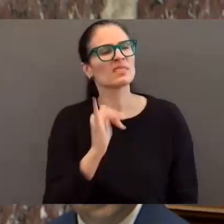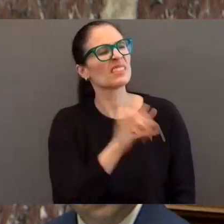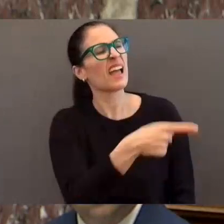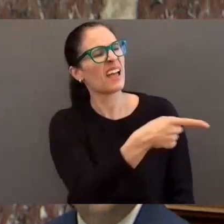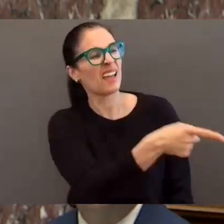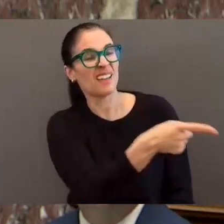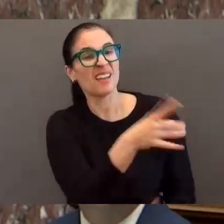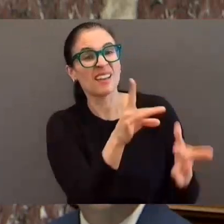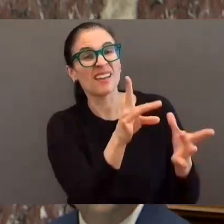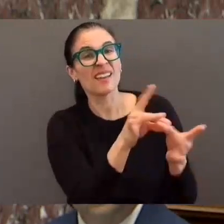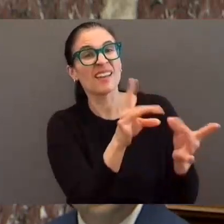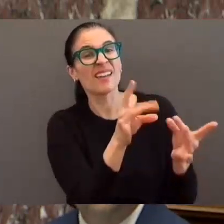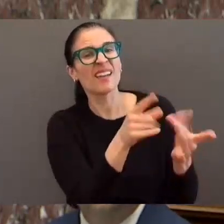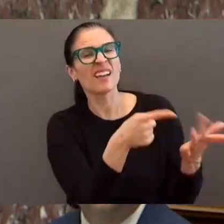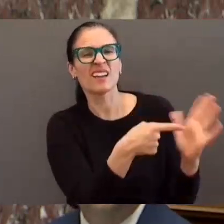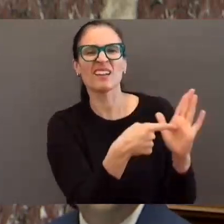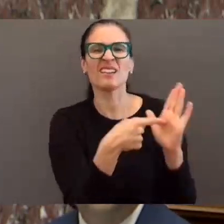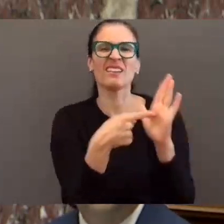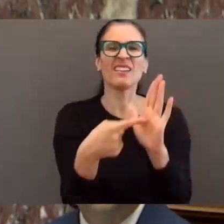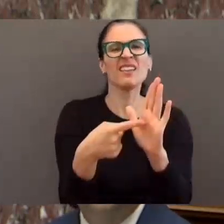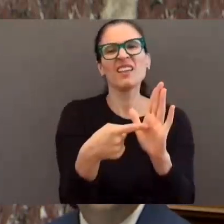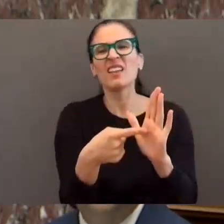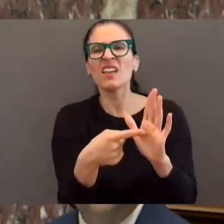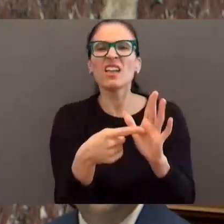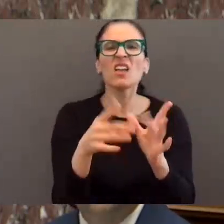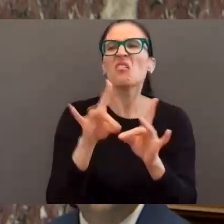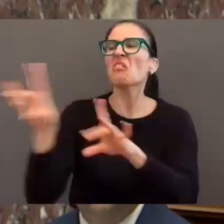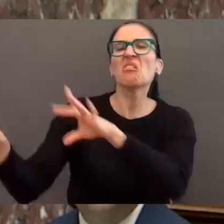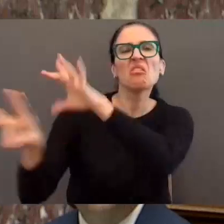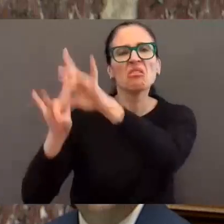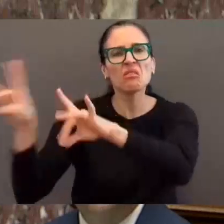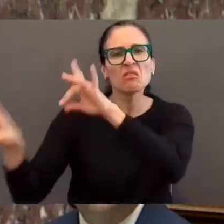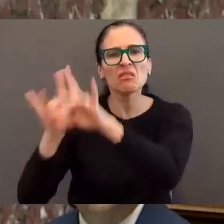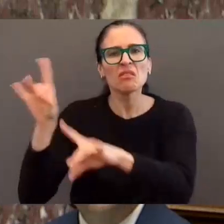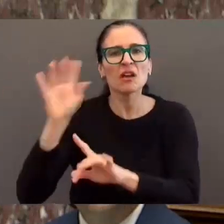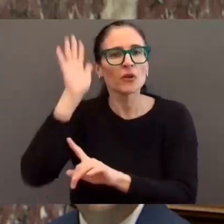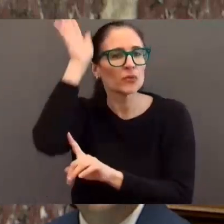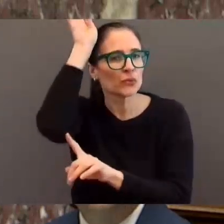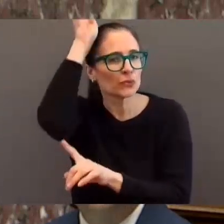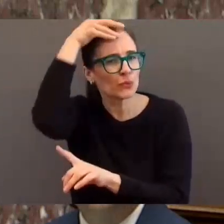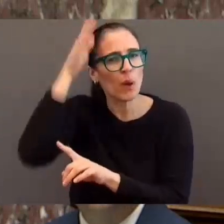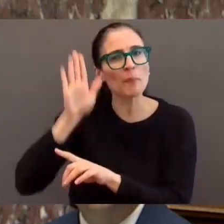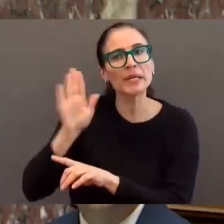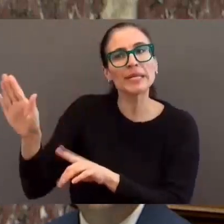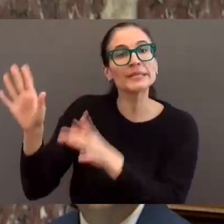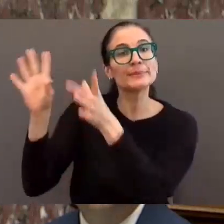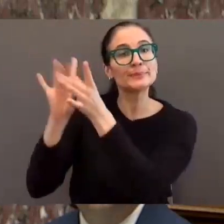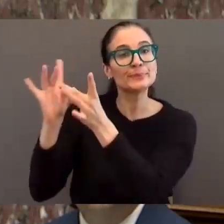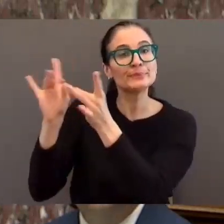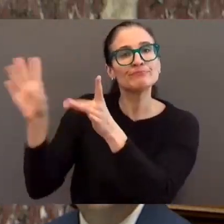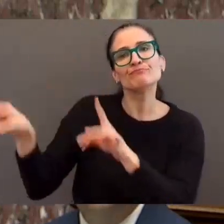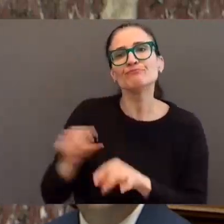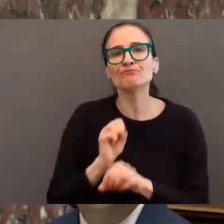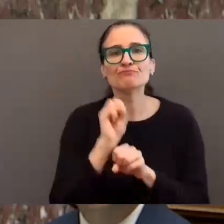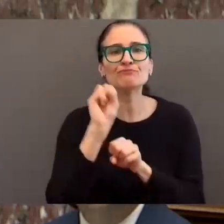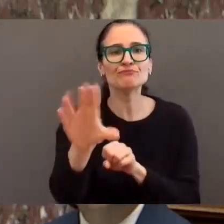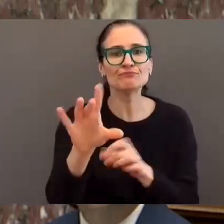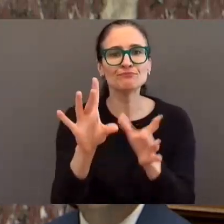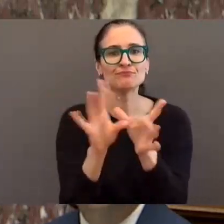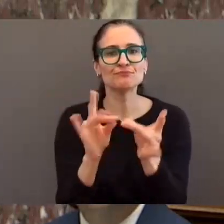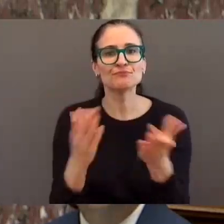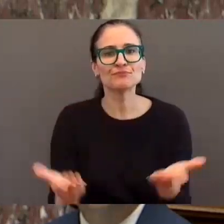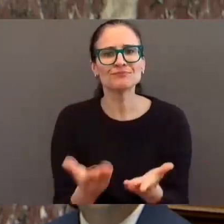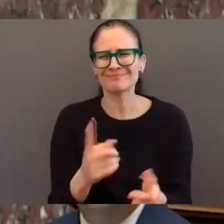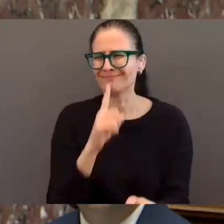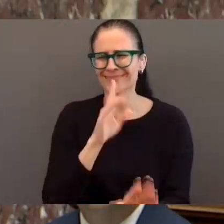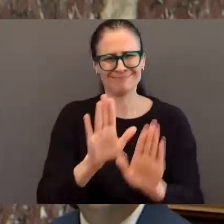Trump. They don't apply here. We've been working with provinces across the country to stand up to